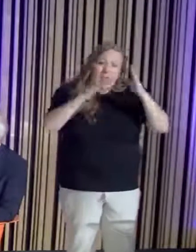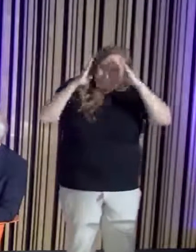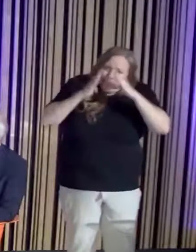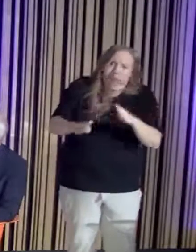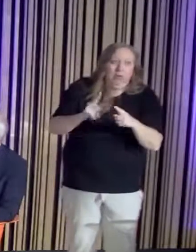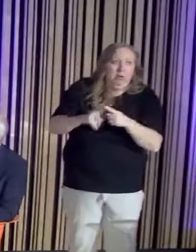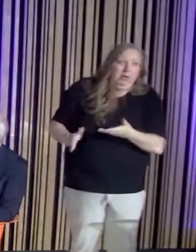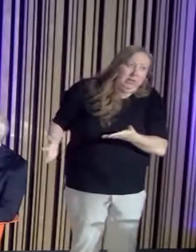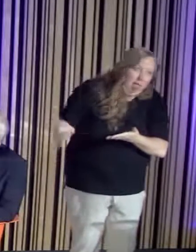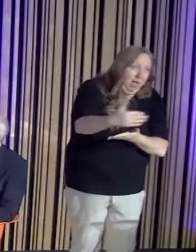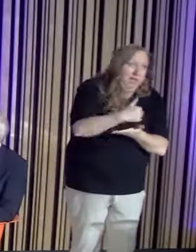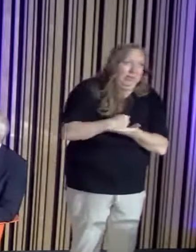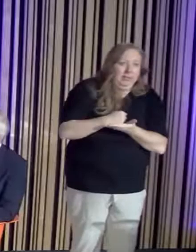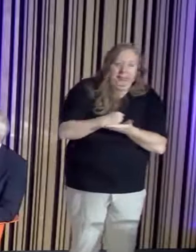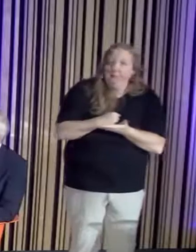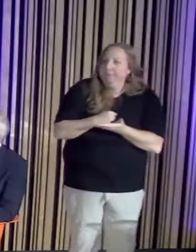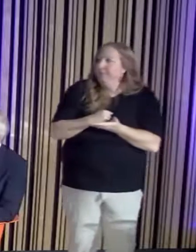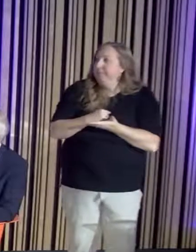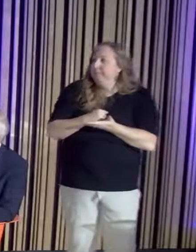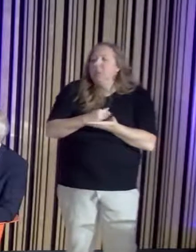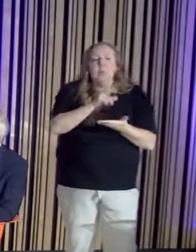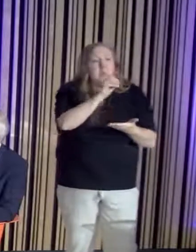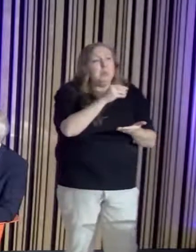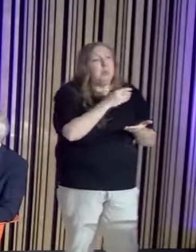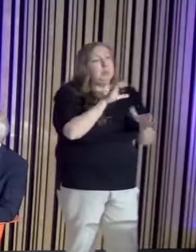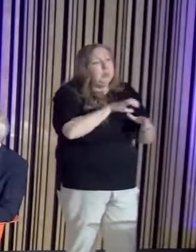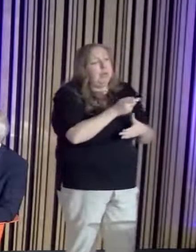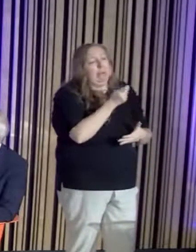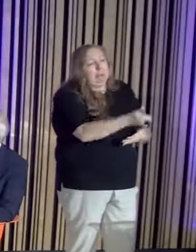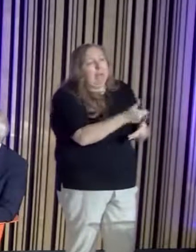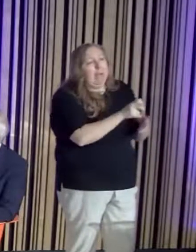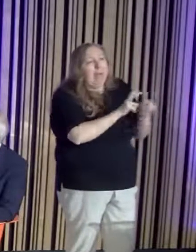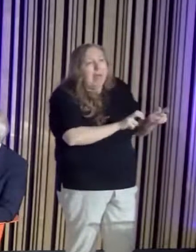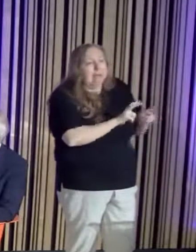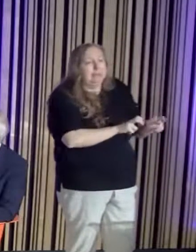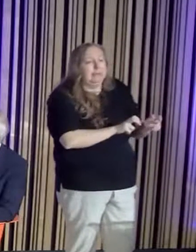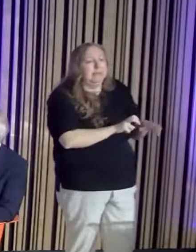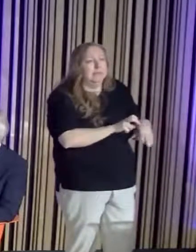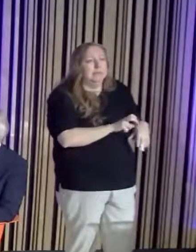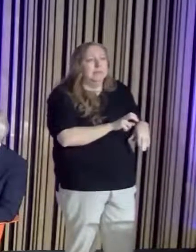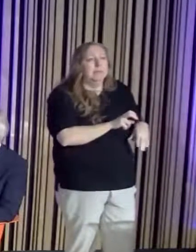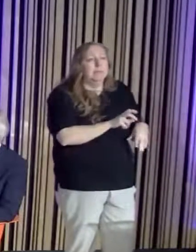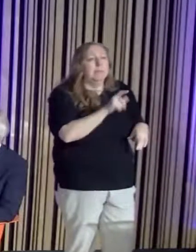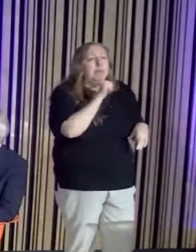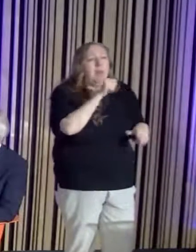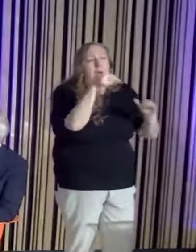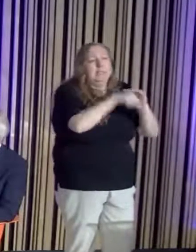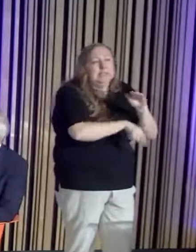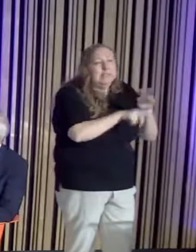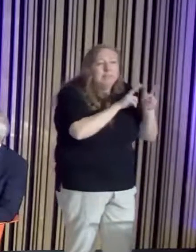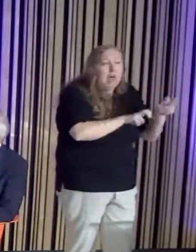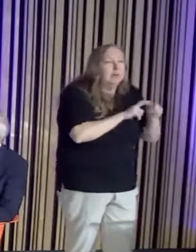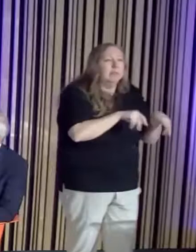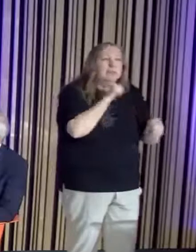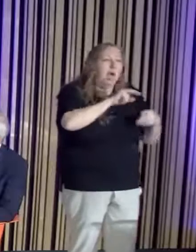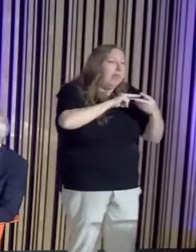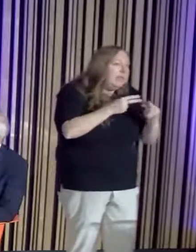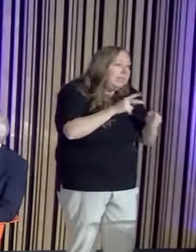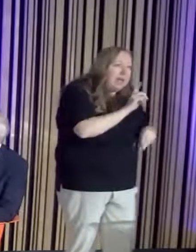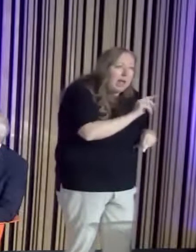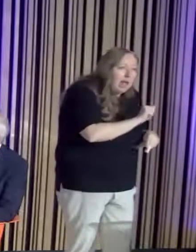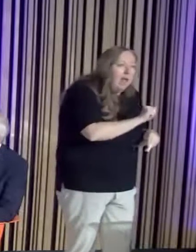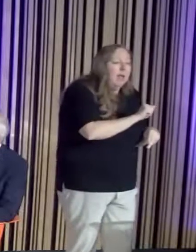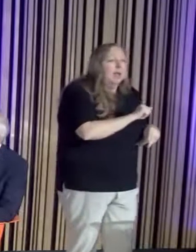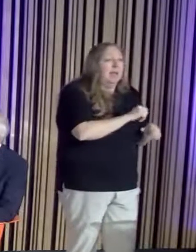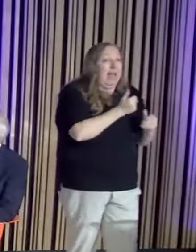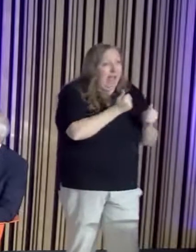some trials with nanopores, but I mean, this is not really serious about DNA today. So everything is taken back